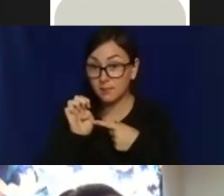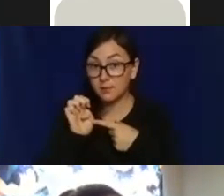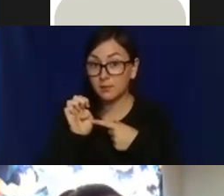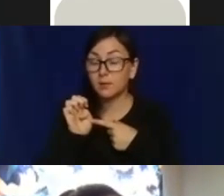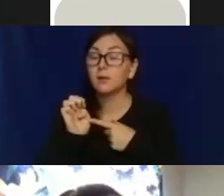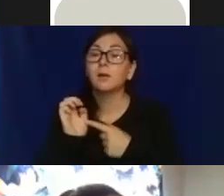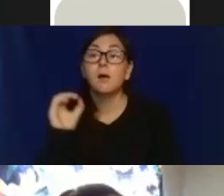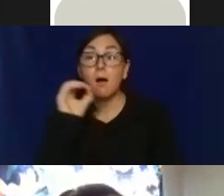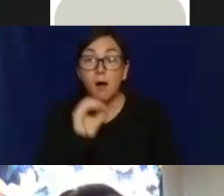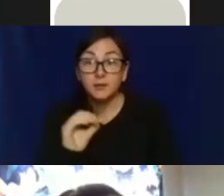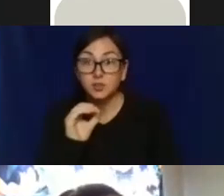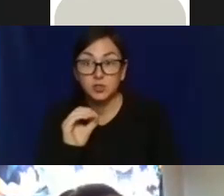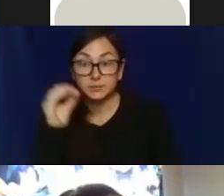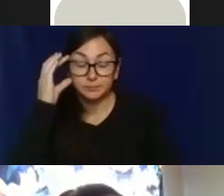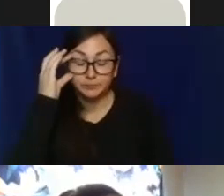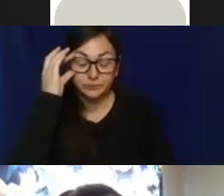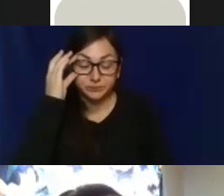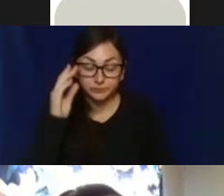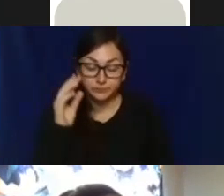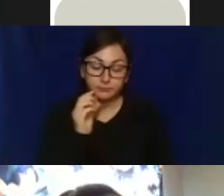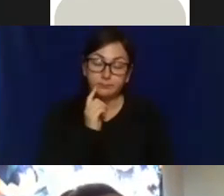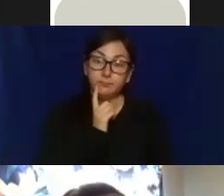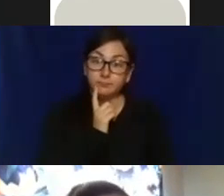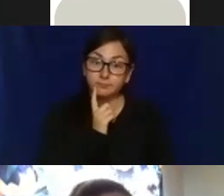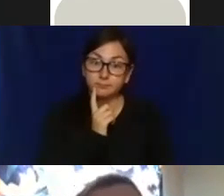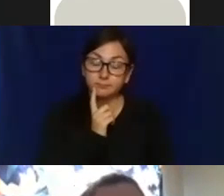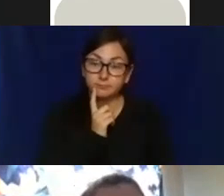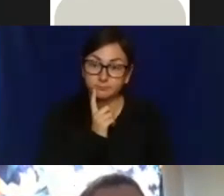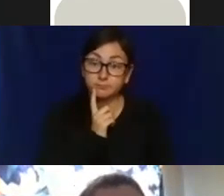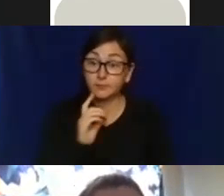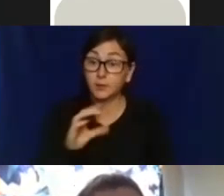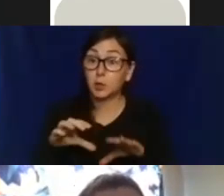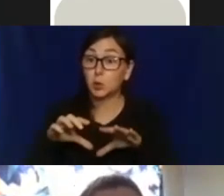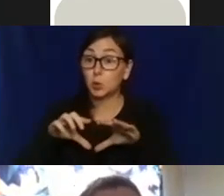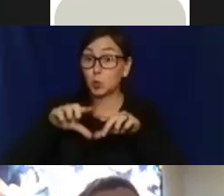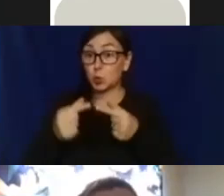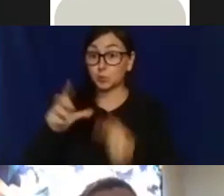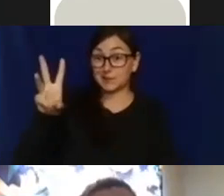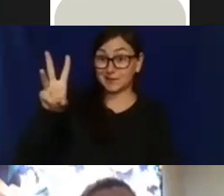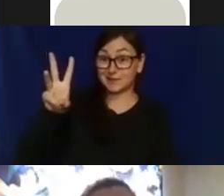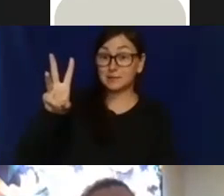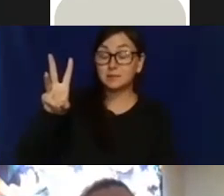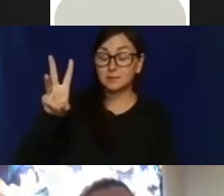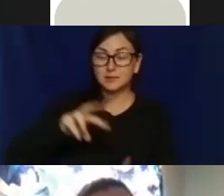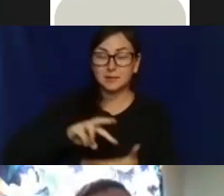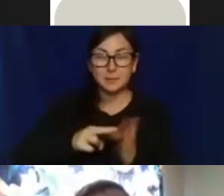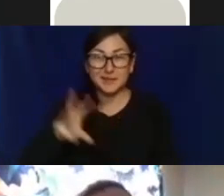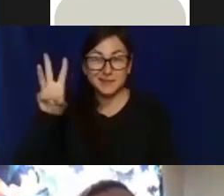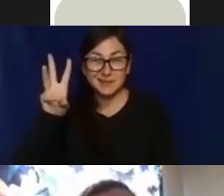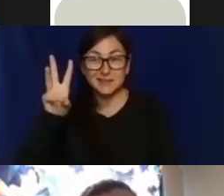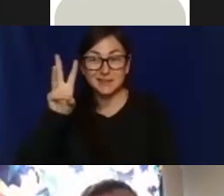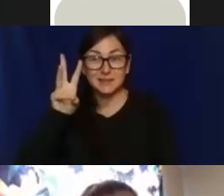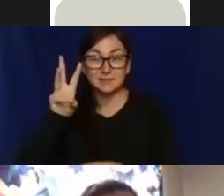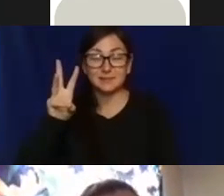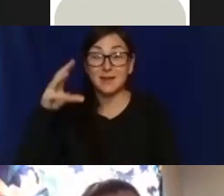valence electrons for oxygen. It's in group 6. Therefore, there are 6 valence electrons